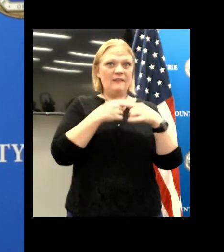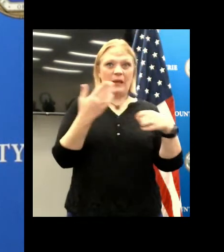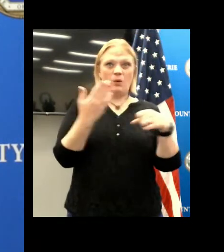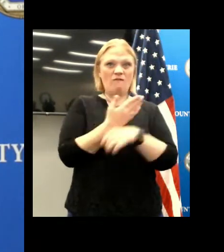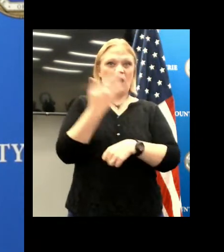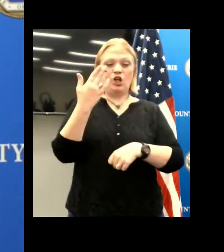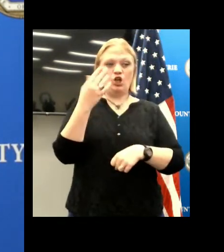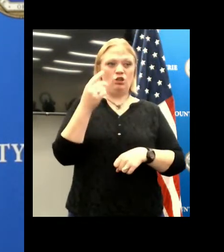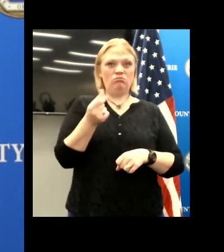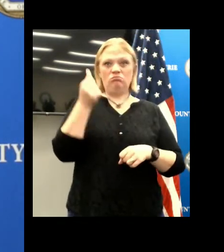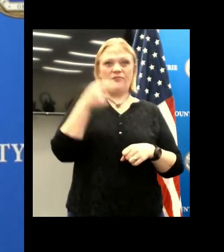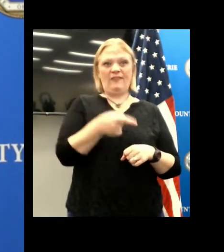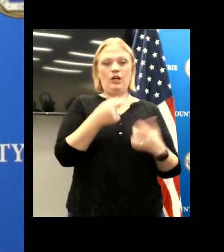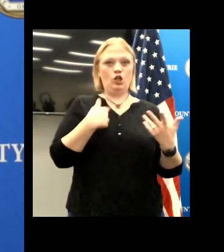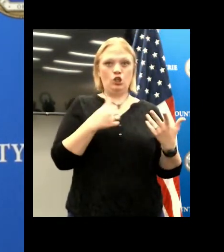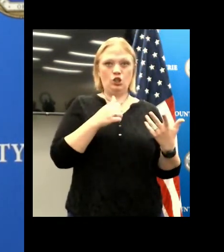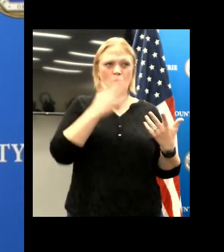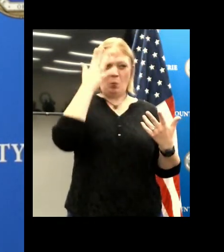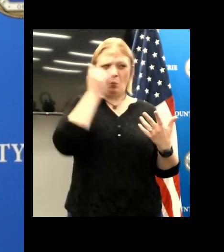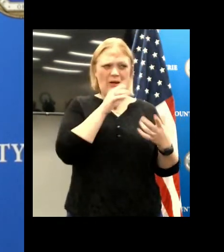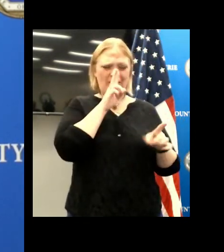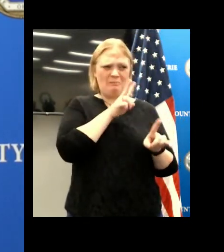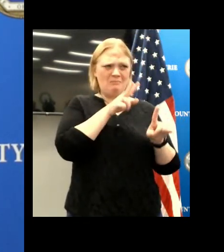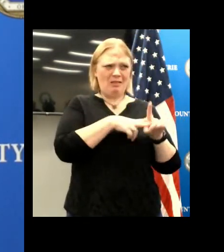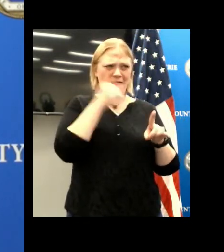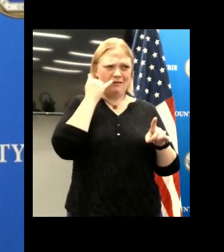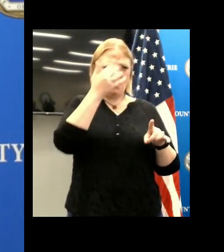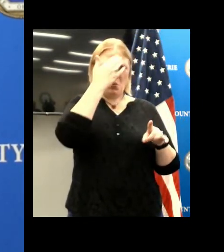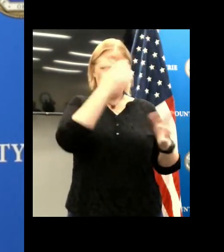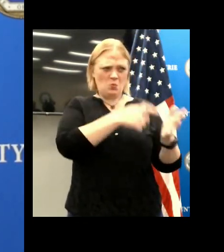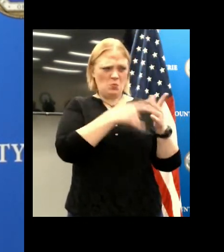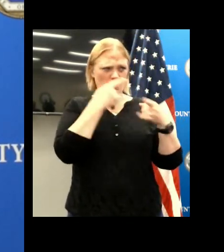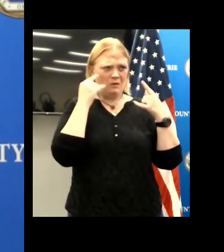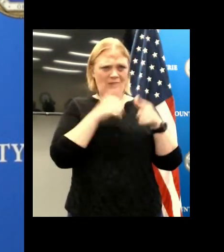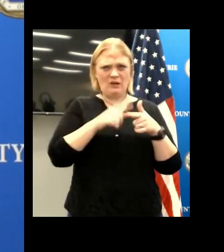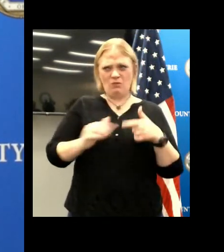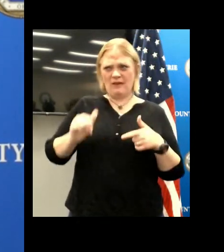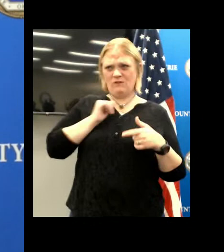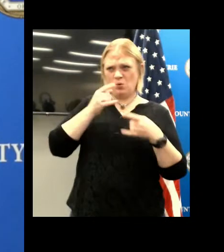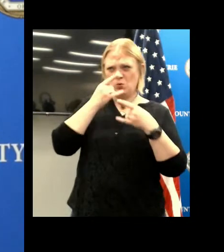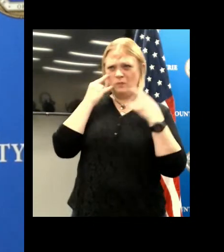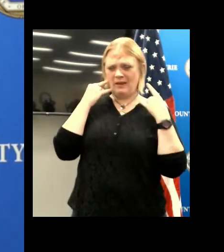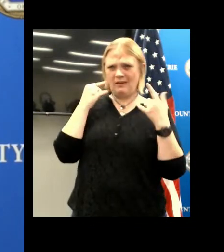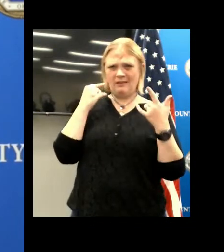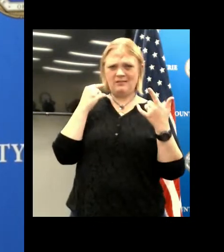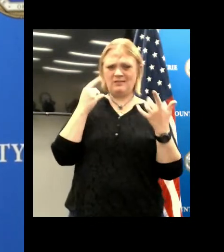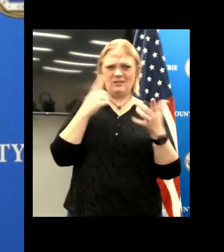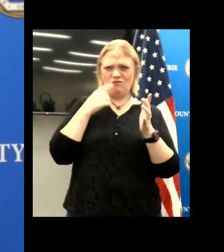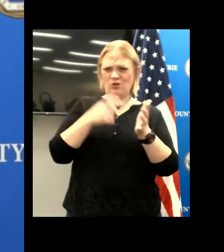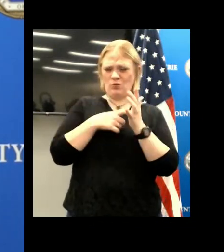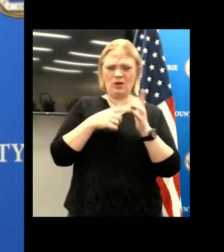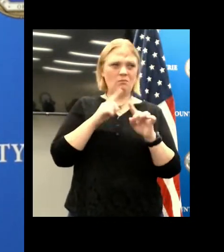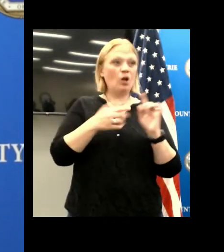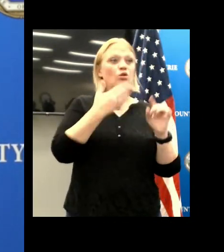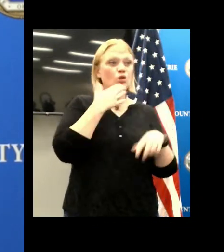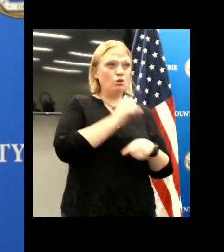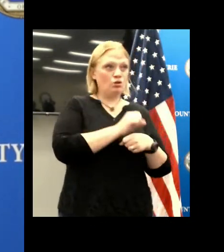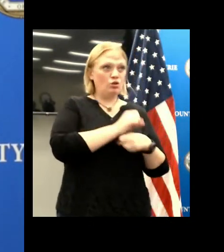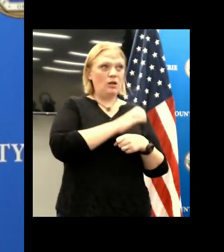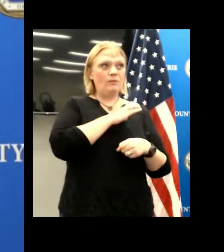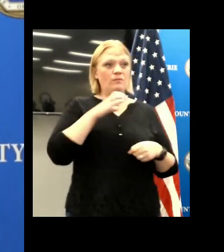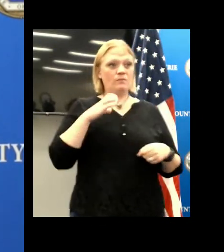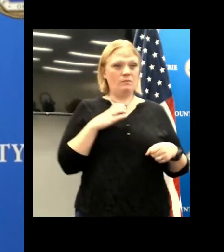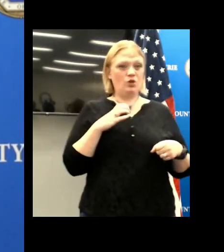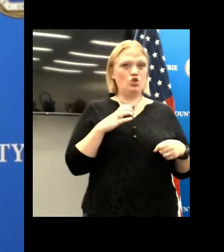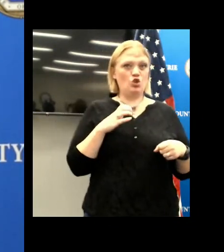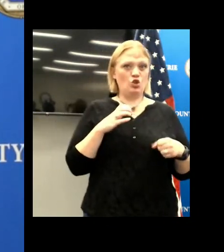tolerated. Why they even applied for the job if they knew they had to wear a mask and they refused to wear one is beyond me. But good job by Commissioners Moore and Zellner to